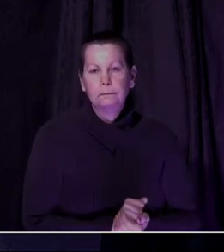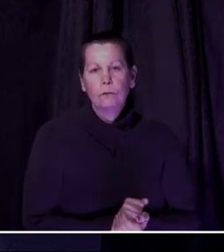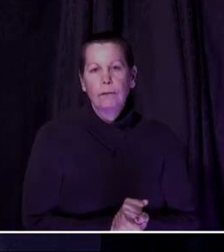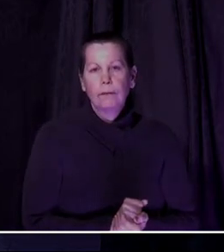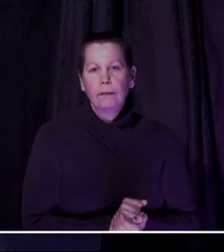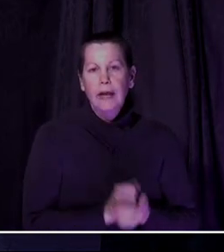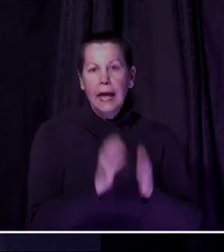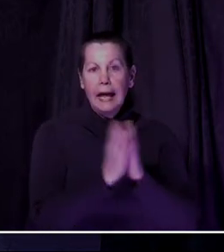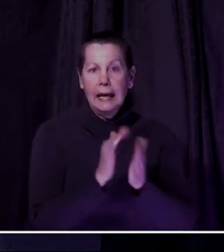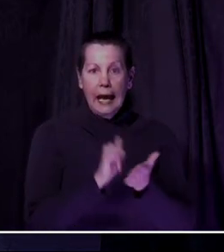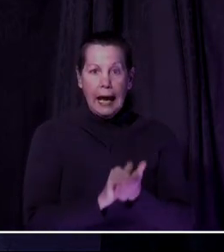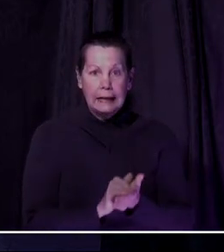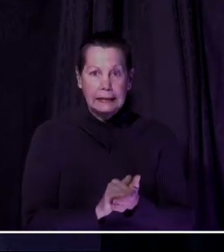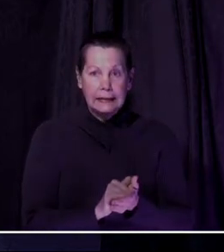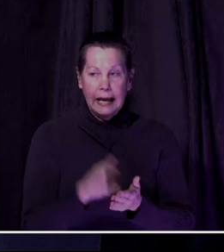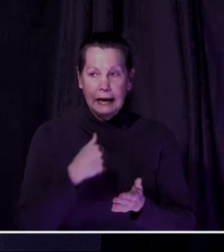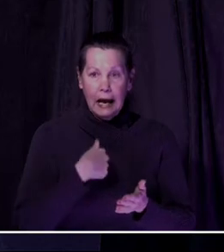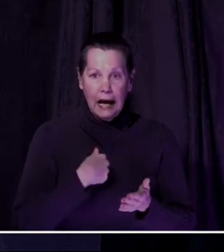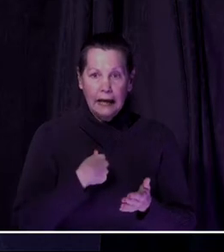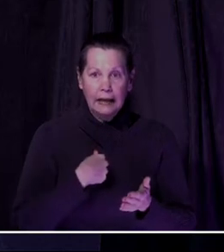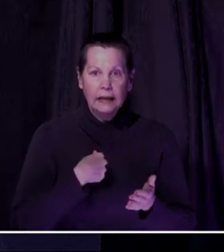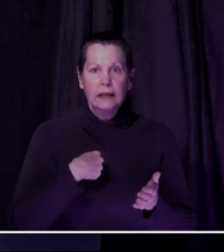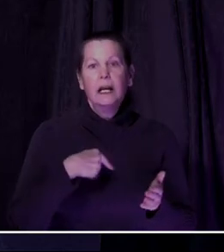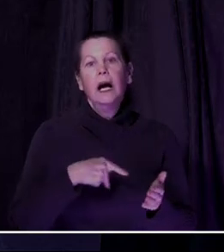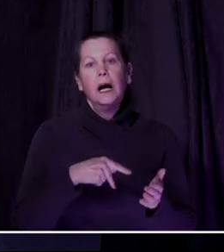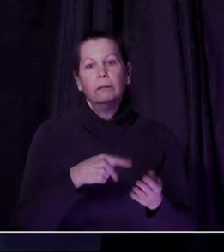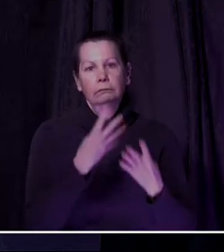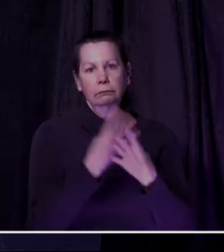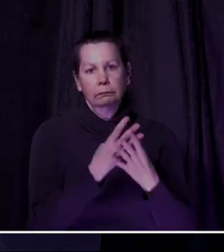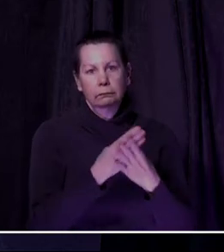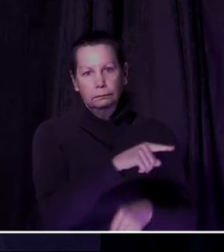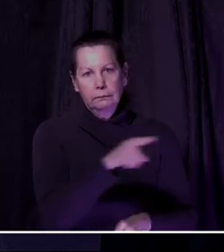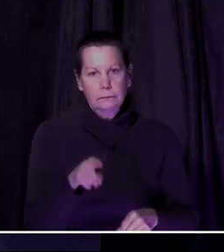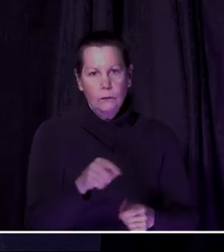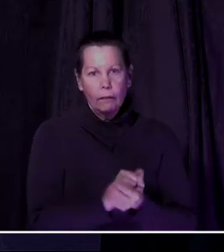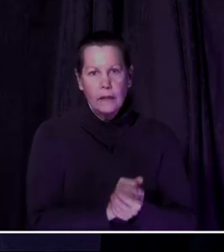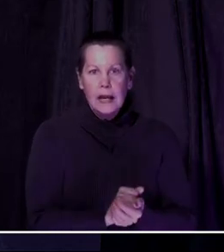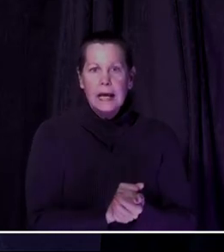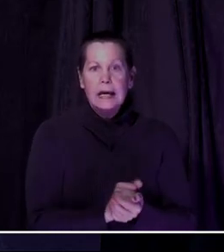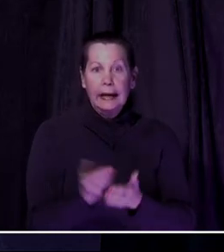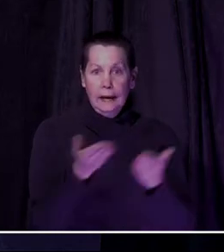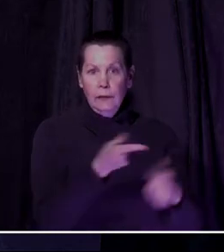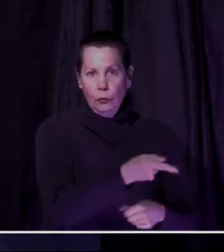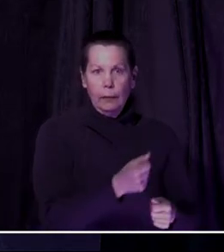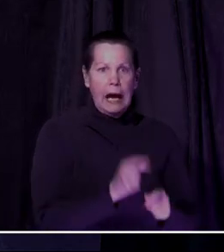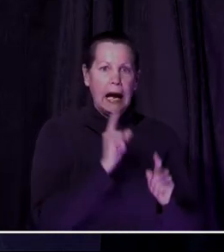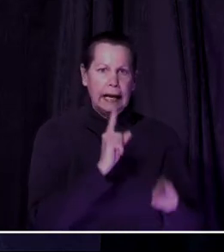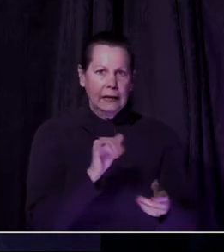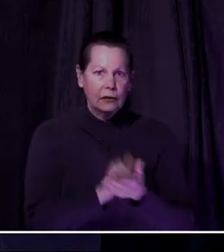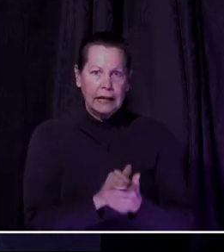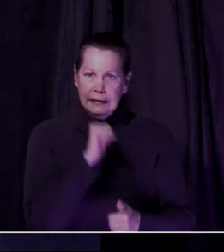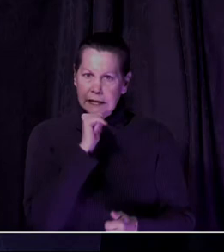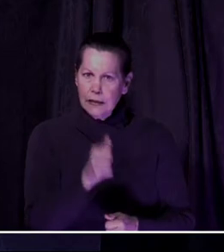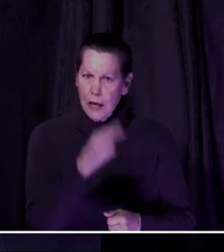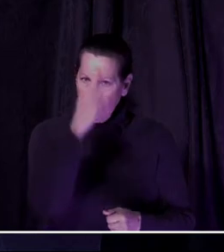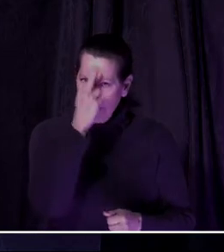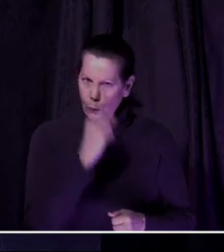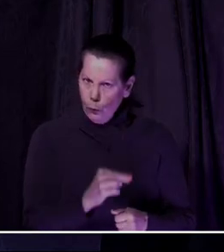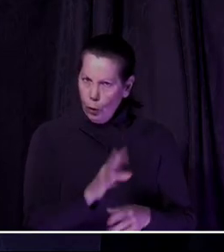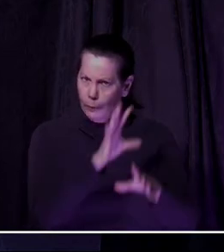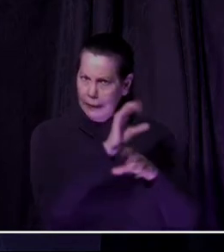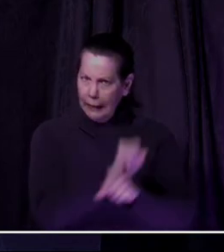and asked that he be condemned. Verse 16, I answered them that it is not the Roman